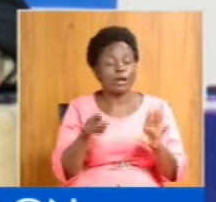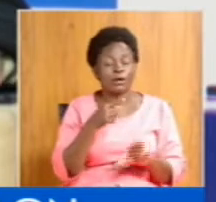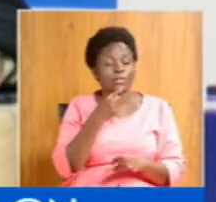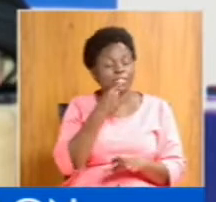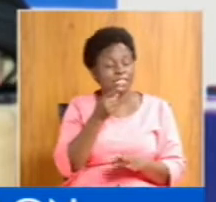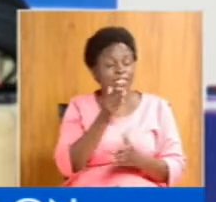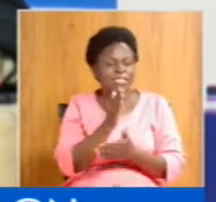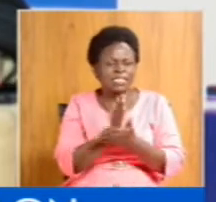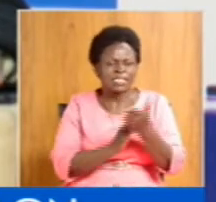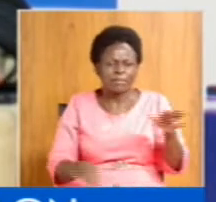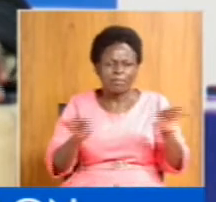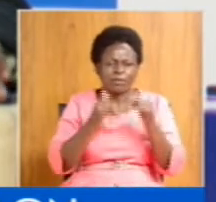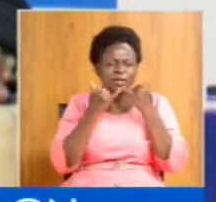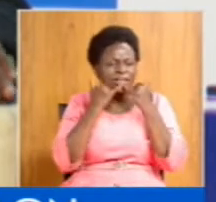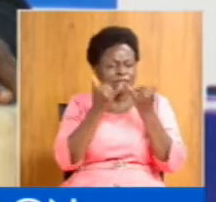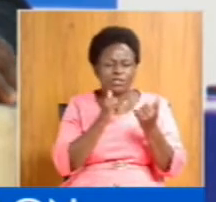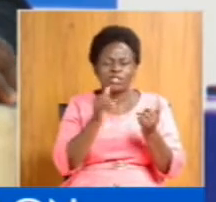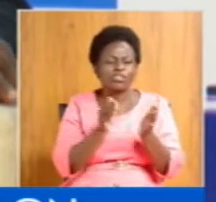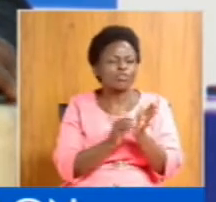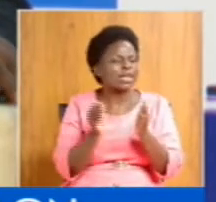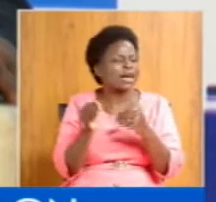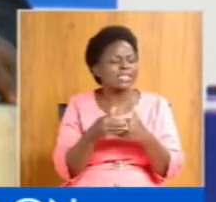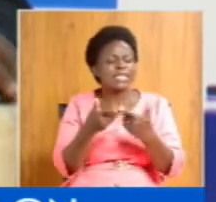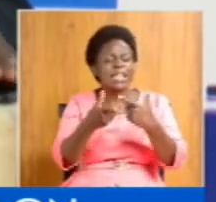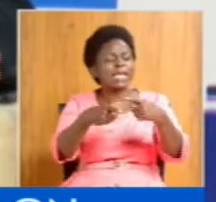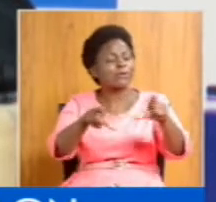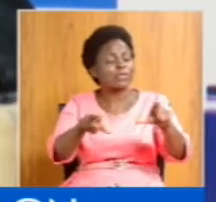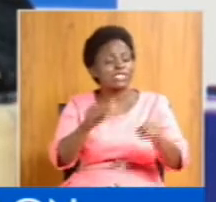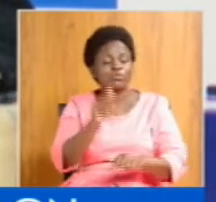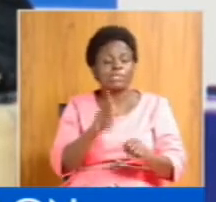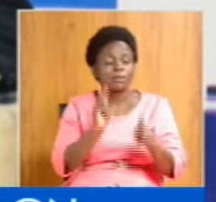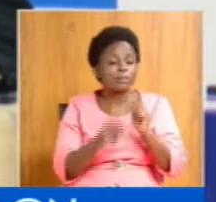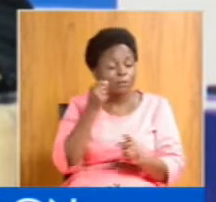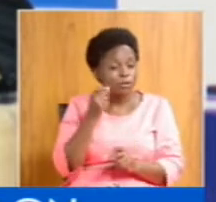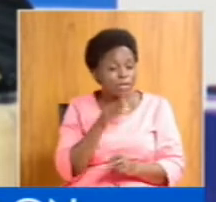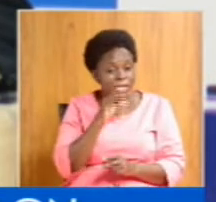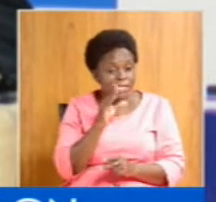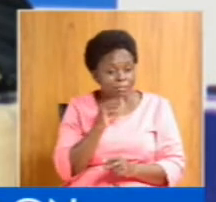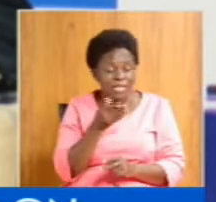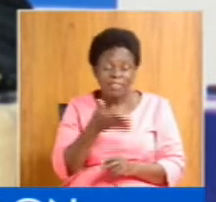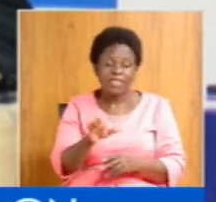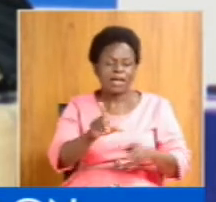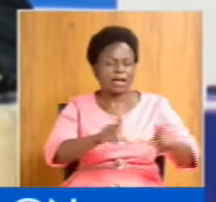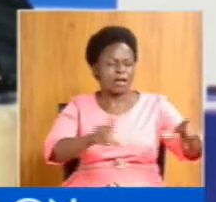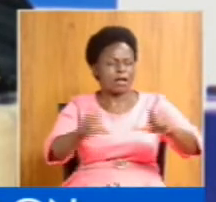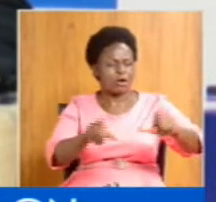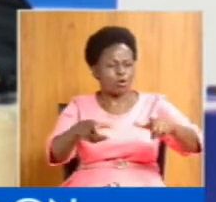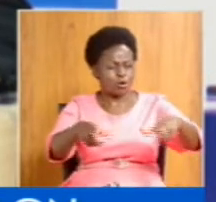some vital information is not accessed in languages that people speak. They are local